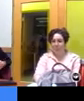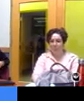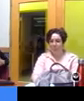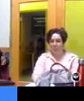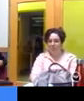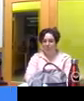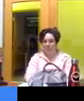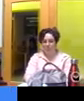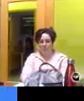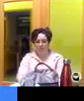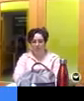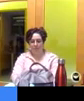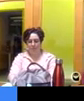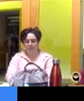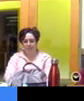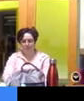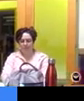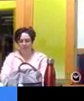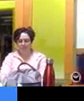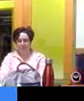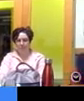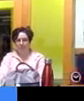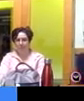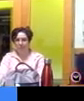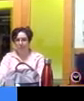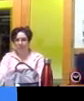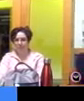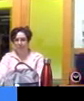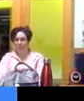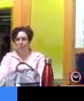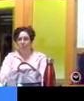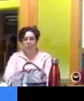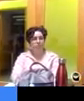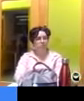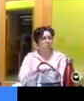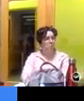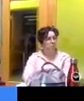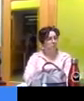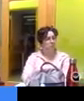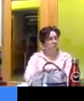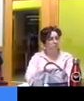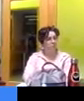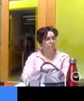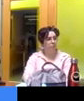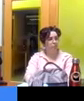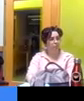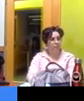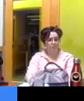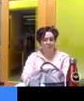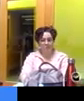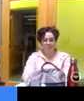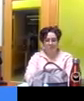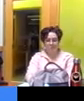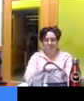and kind of, you know, direction that we're moving in as an abortion provider here in the state. And I do lots